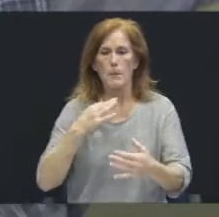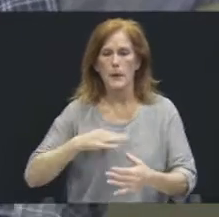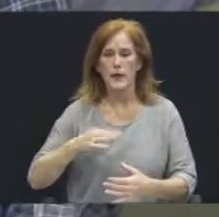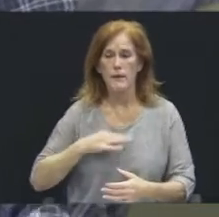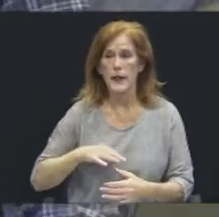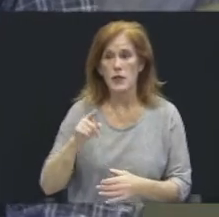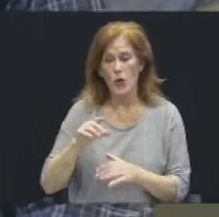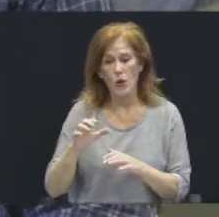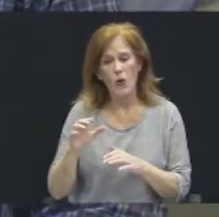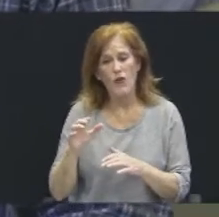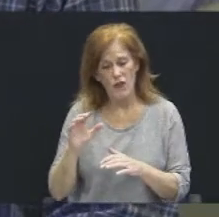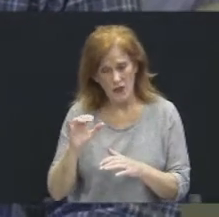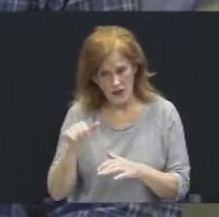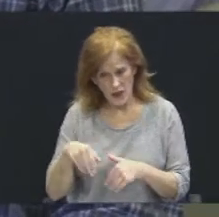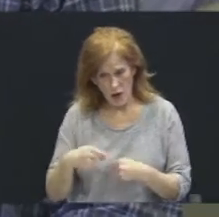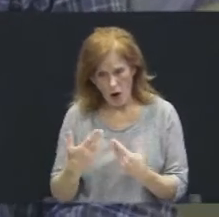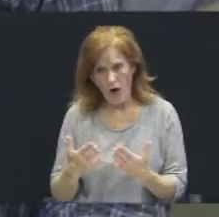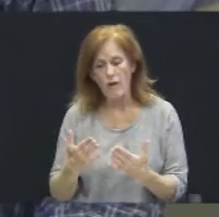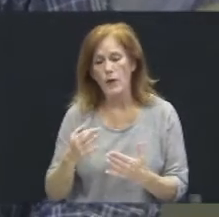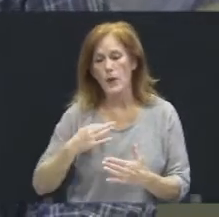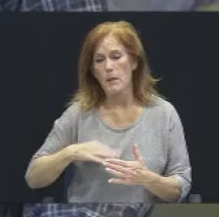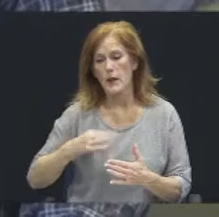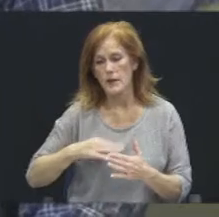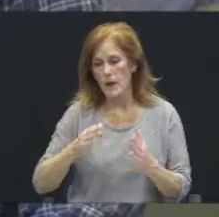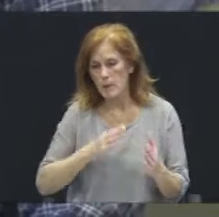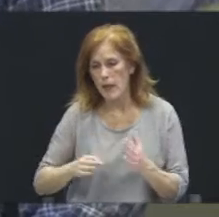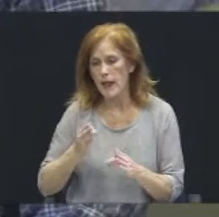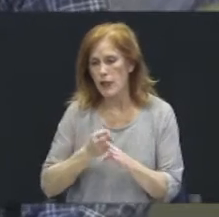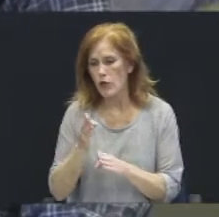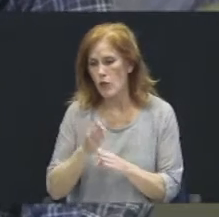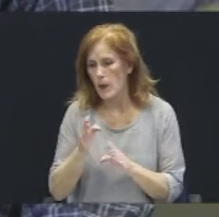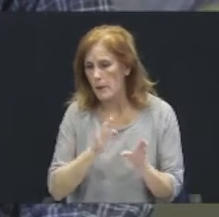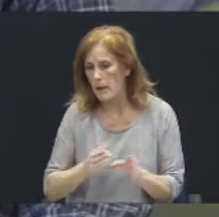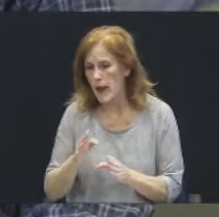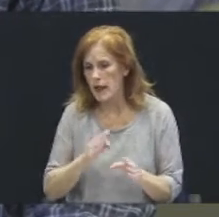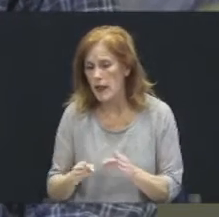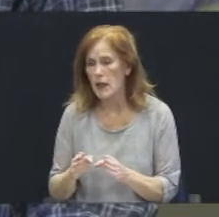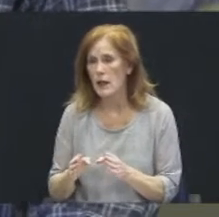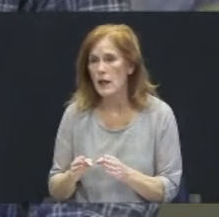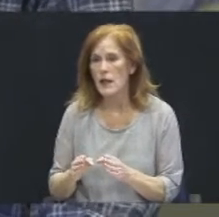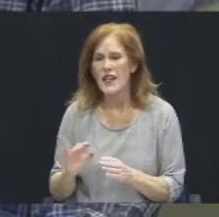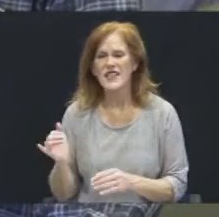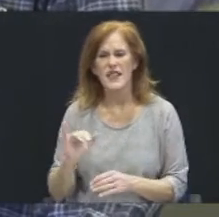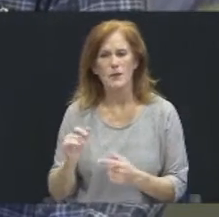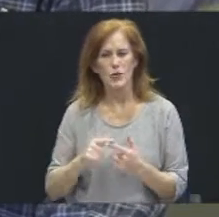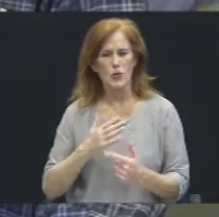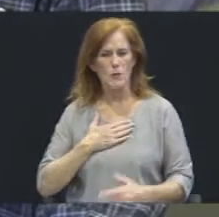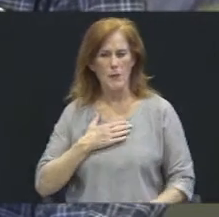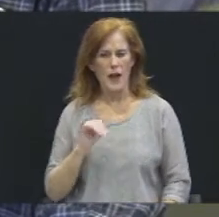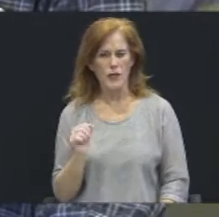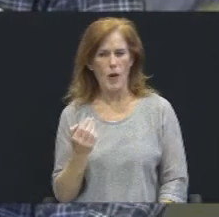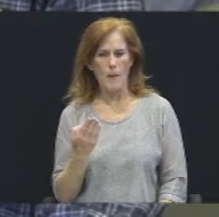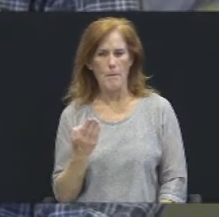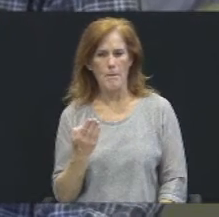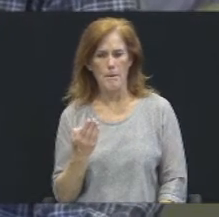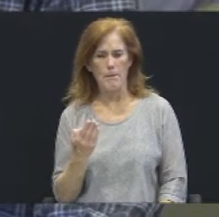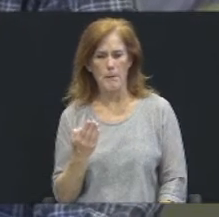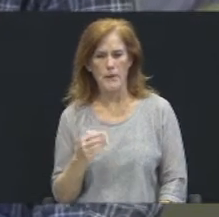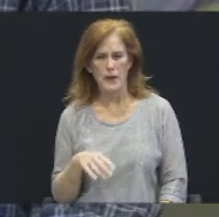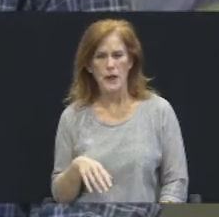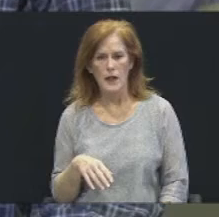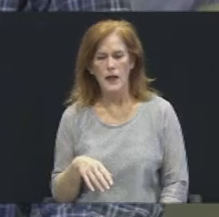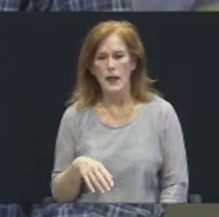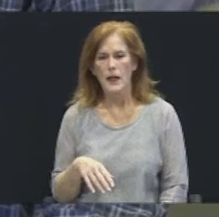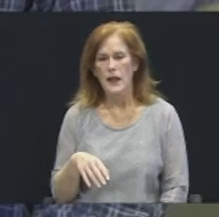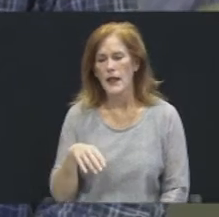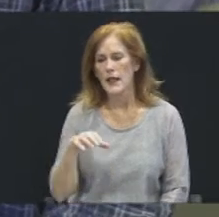like benefits planning services, career planning, a lot of what my job is as a